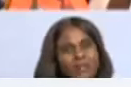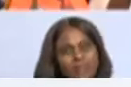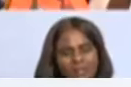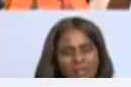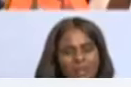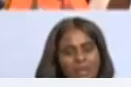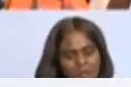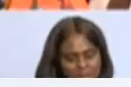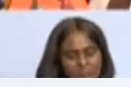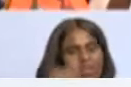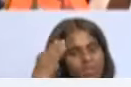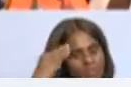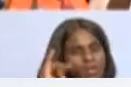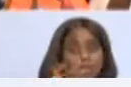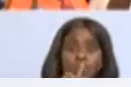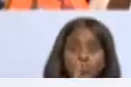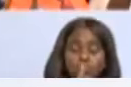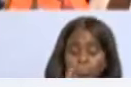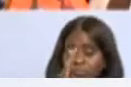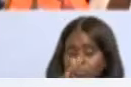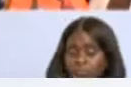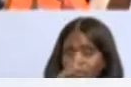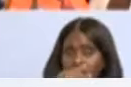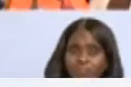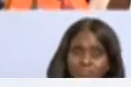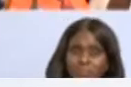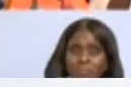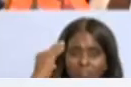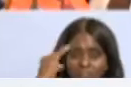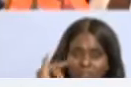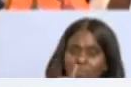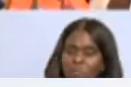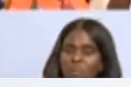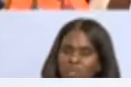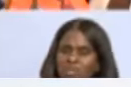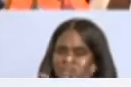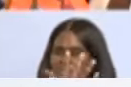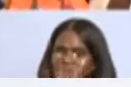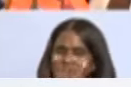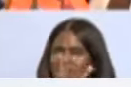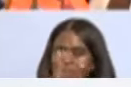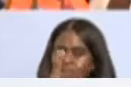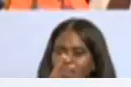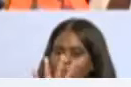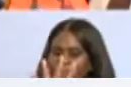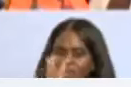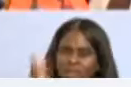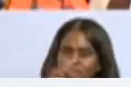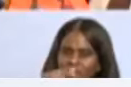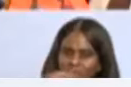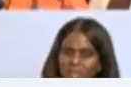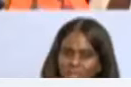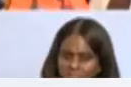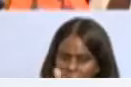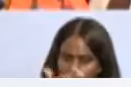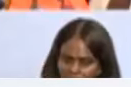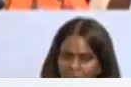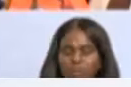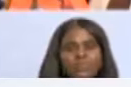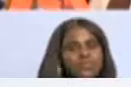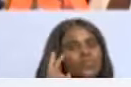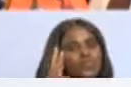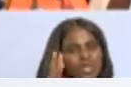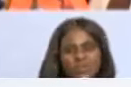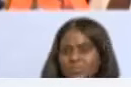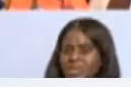I am confident, Madam Speaker, that in 5-6 years from now, this will be a different country. I have no doubt about